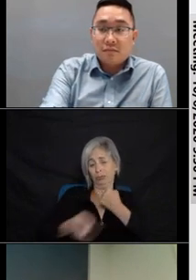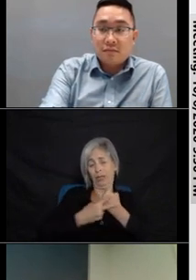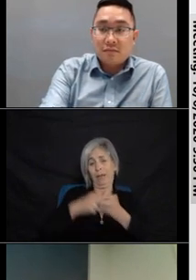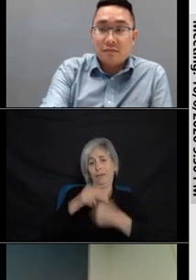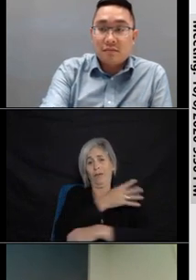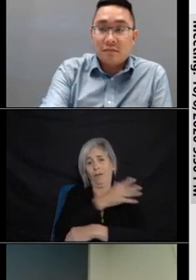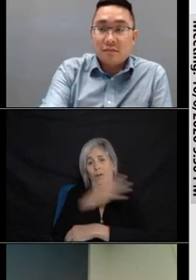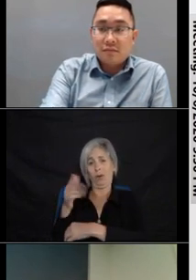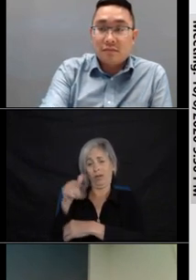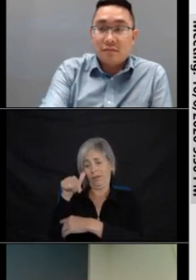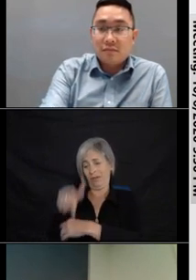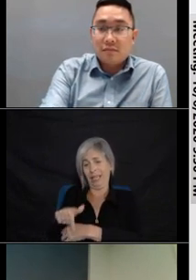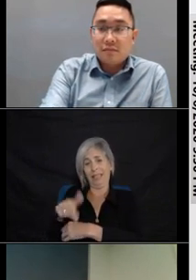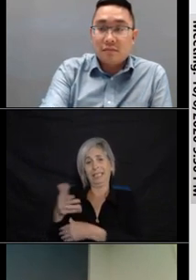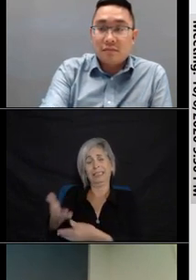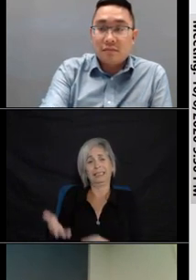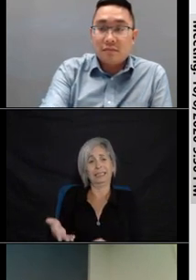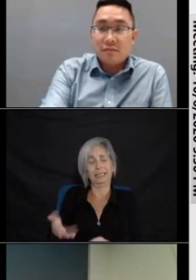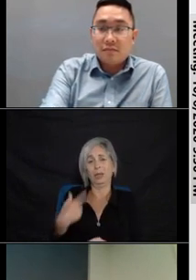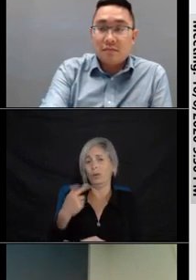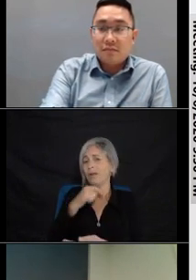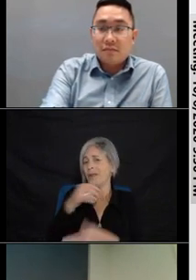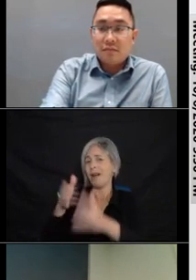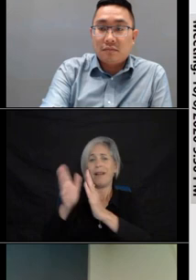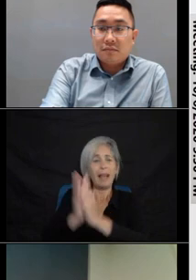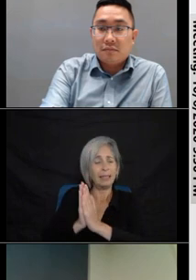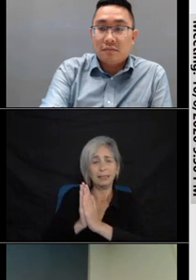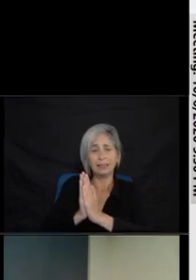forest such as this.